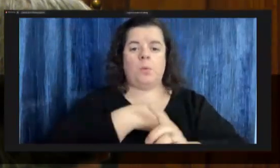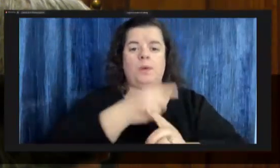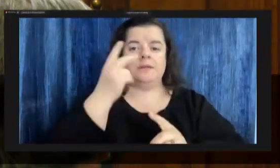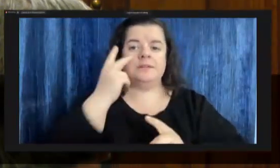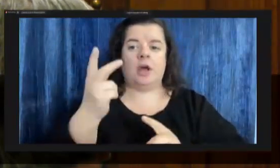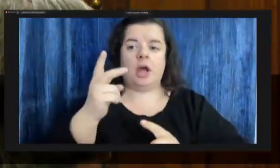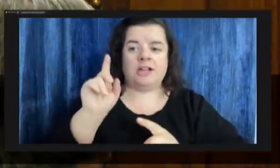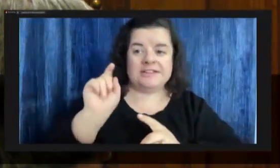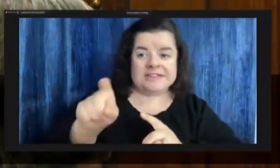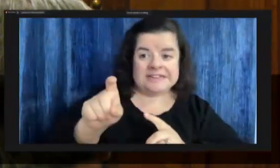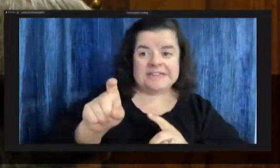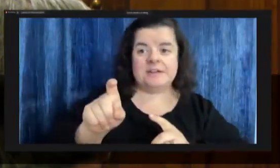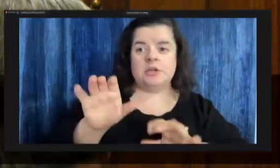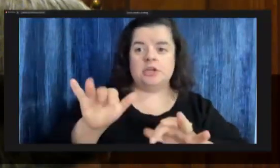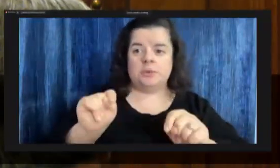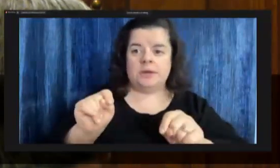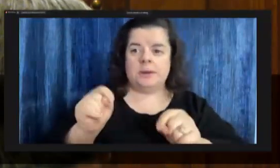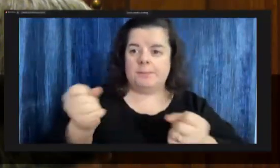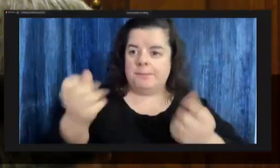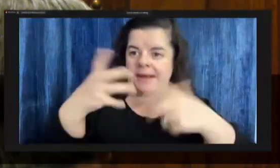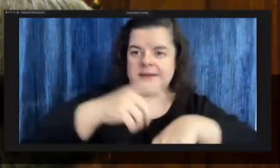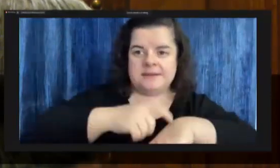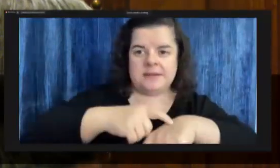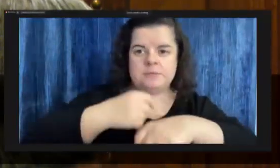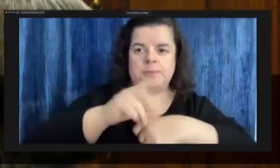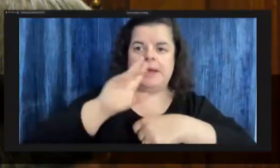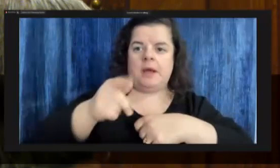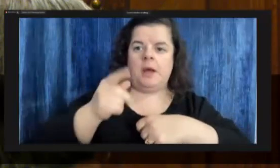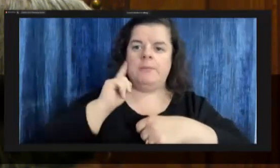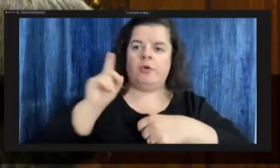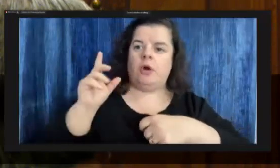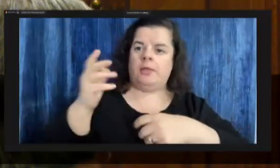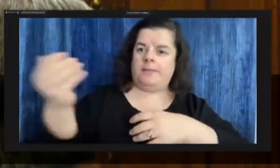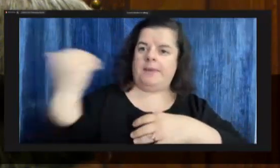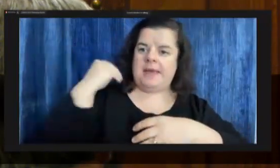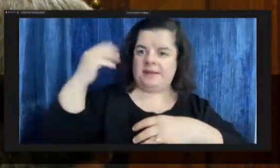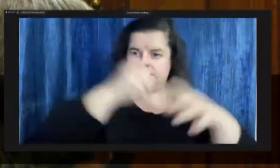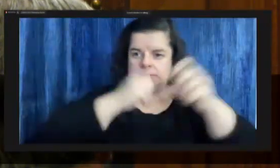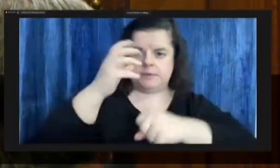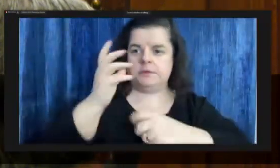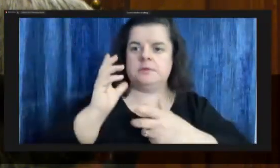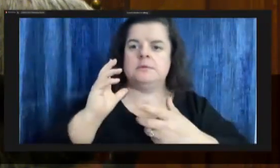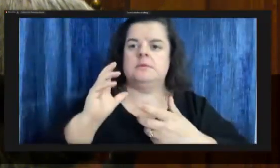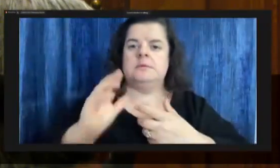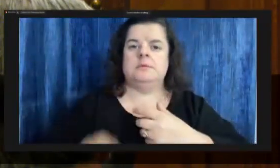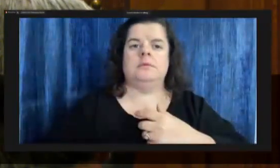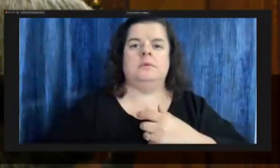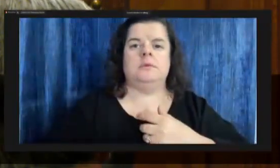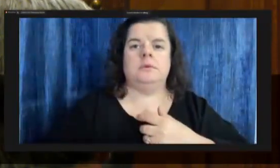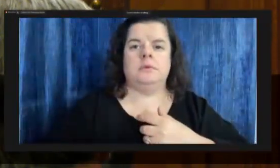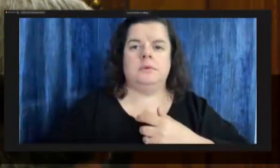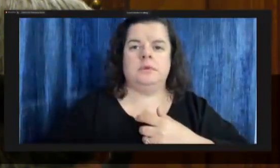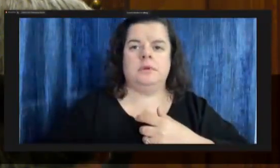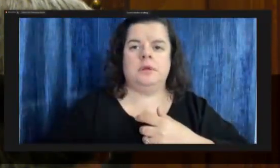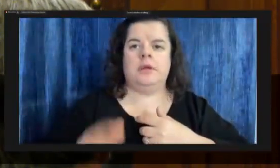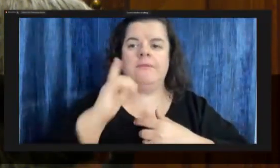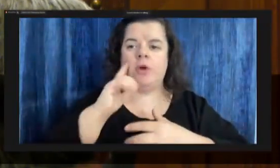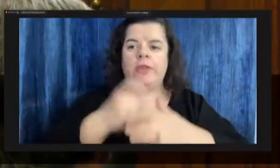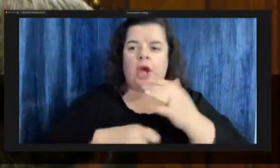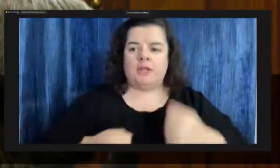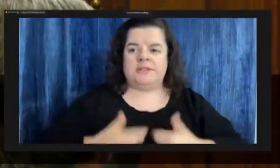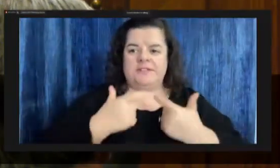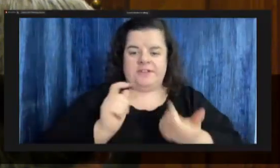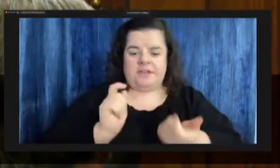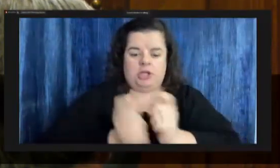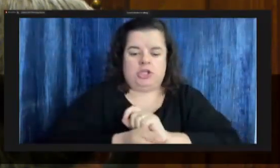times to make up for the past omissions of duty to do the cost of living adjustment. That's not even talking